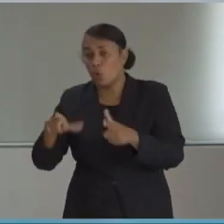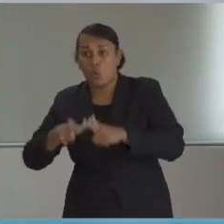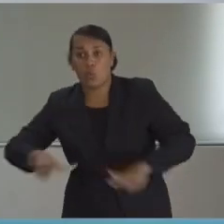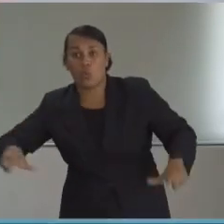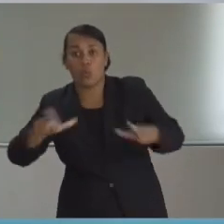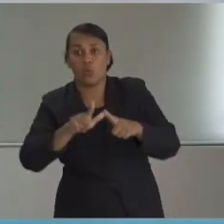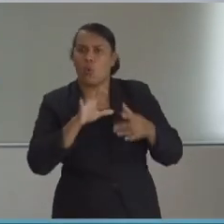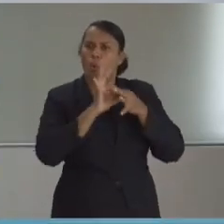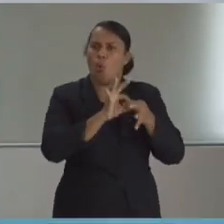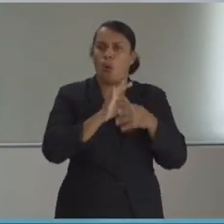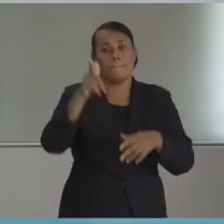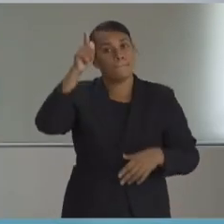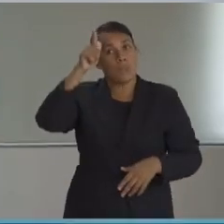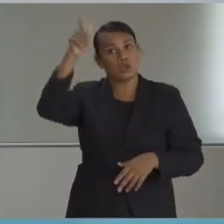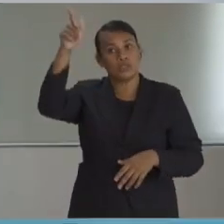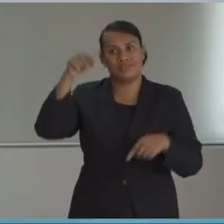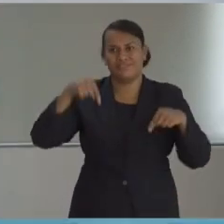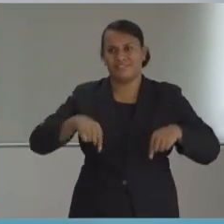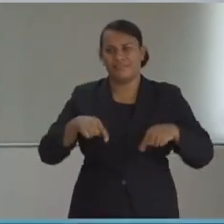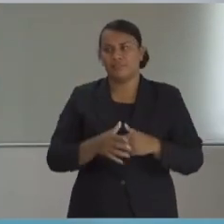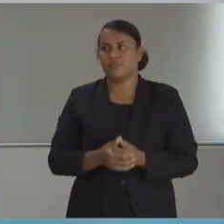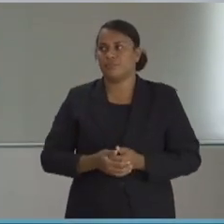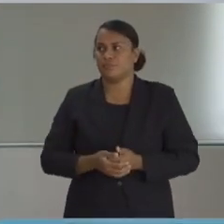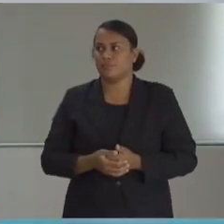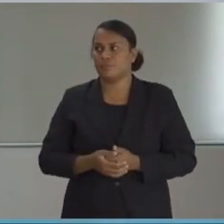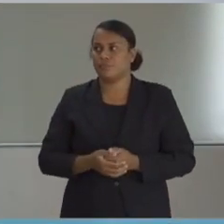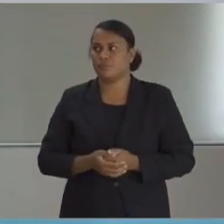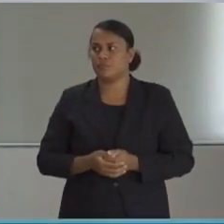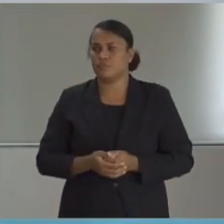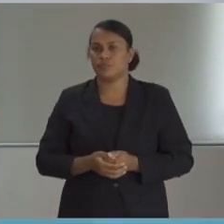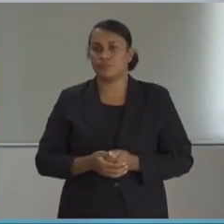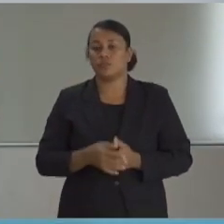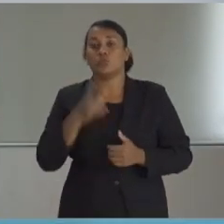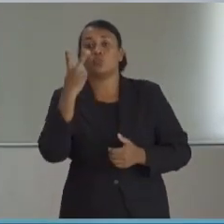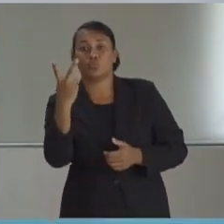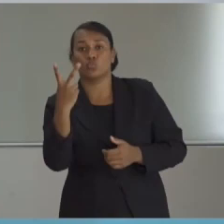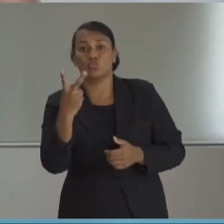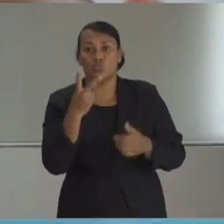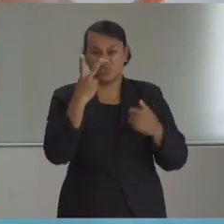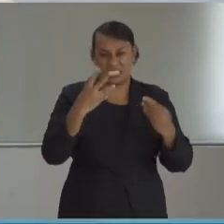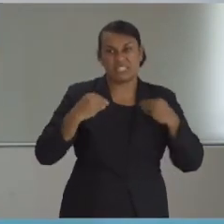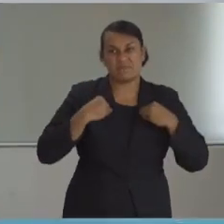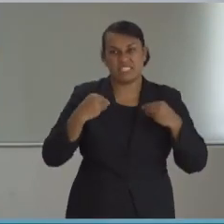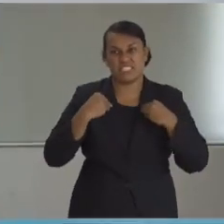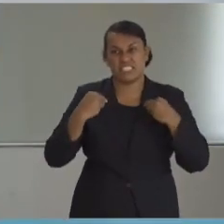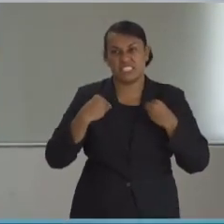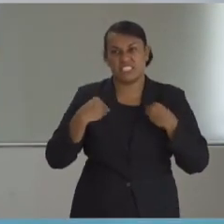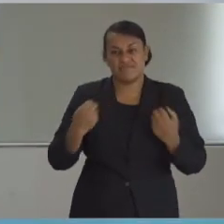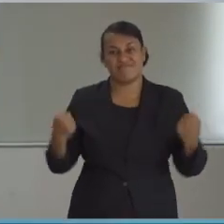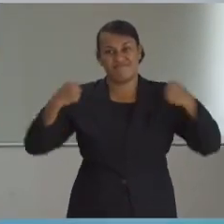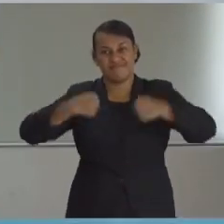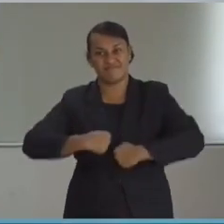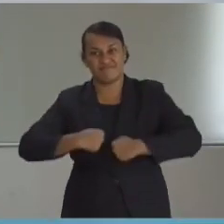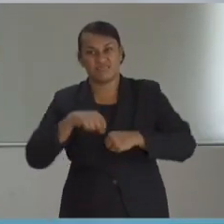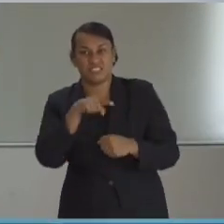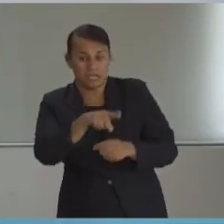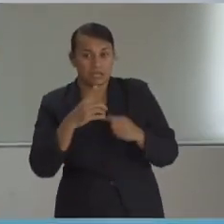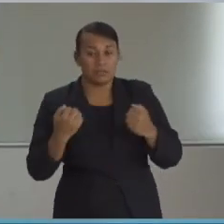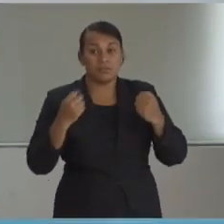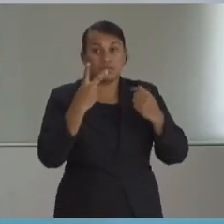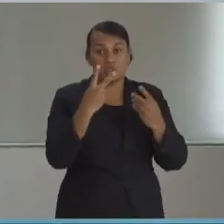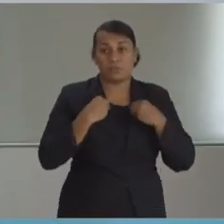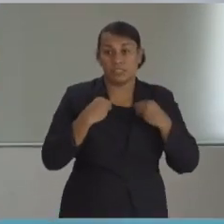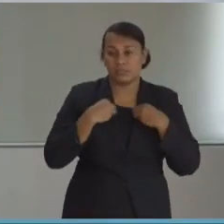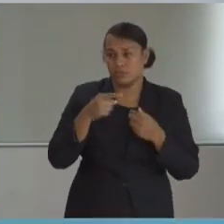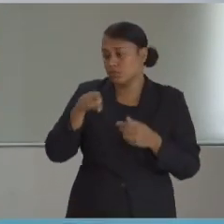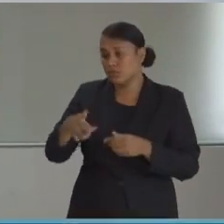operators, two backpacker operators, I would say, that is helping in transporting civil servants